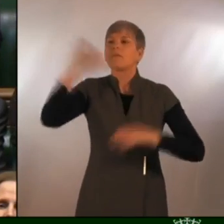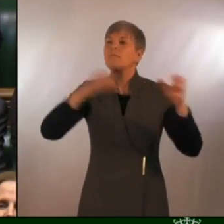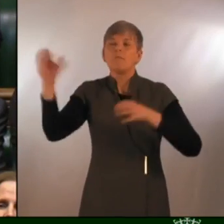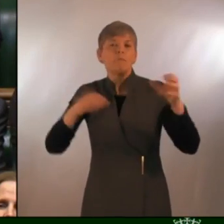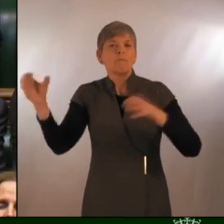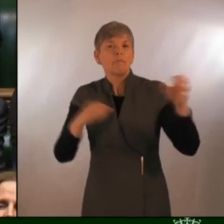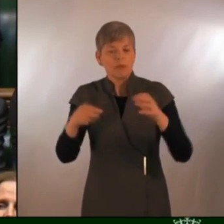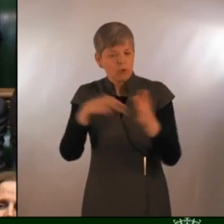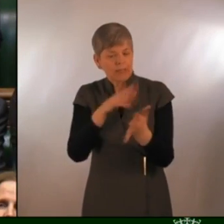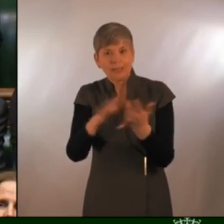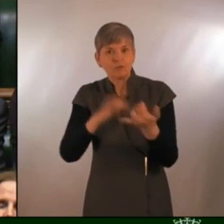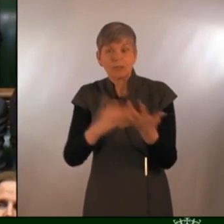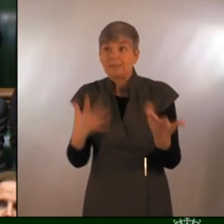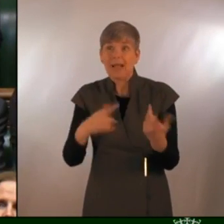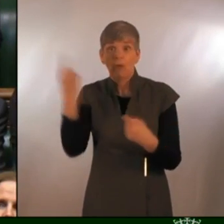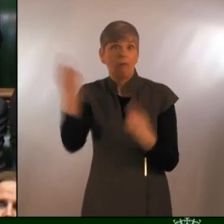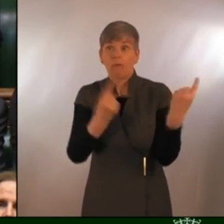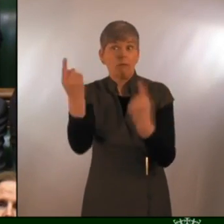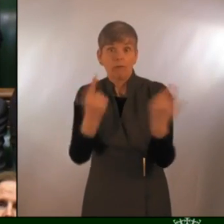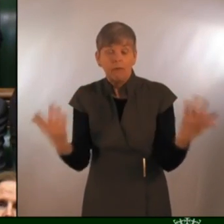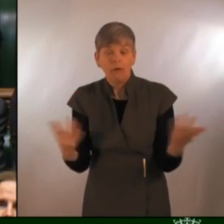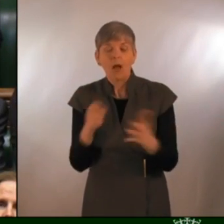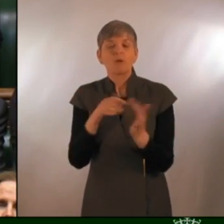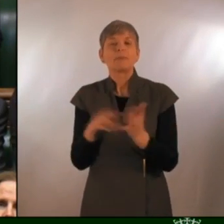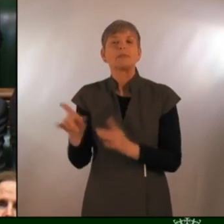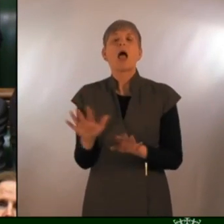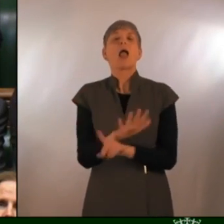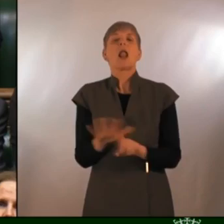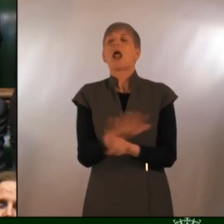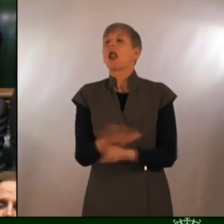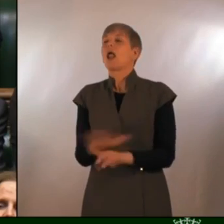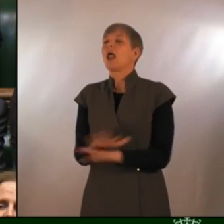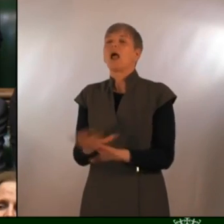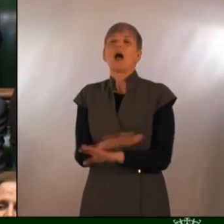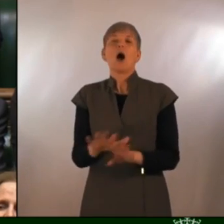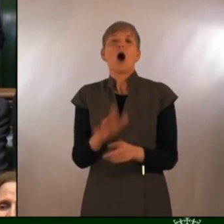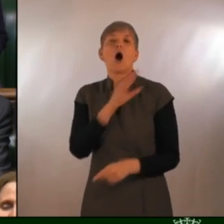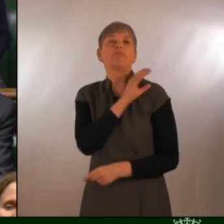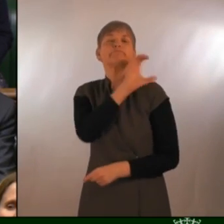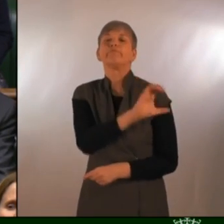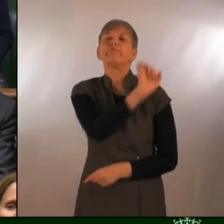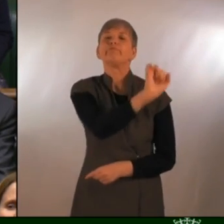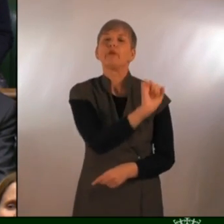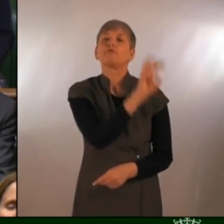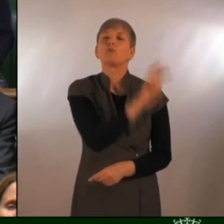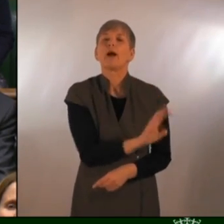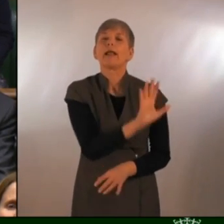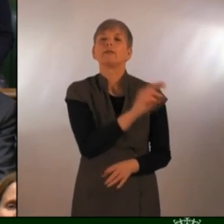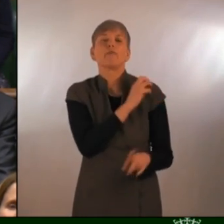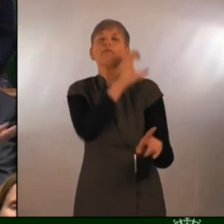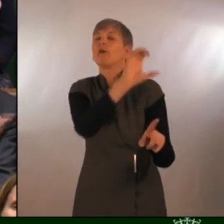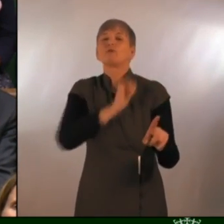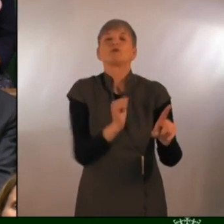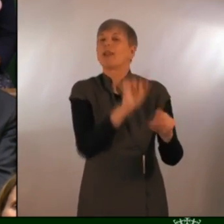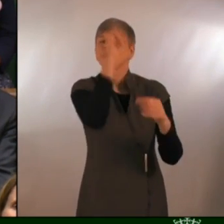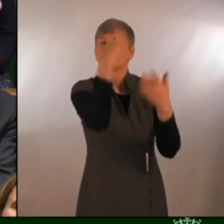overstretched NHS. The Prime Minister dodges the truth, claiming it's devolved, when visas are clearly an immigration issue for his UK Home Office.